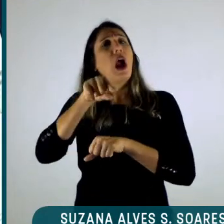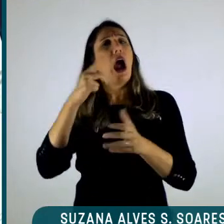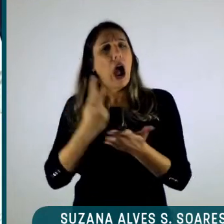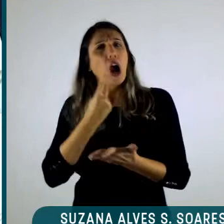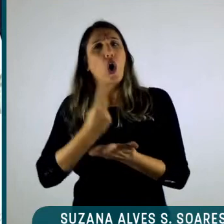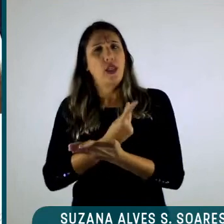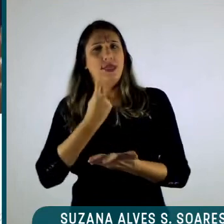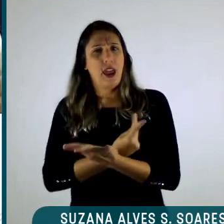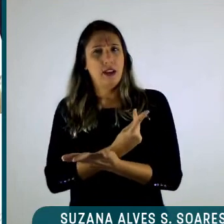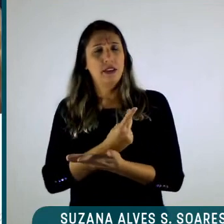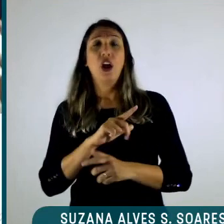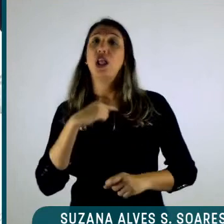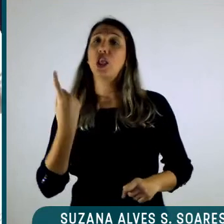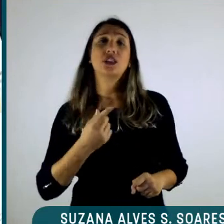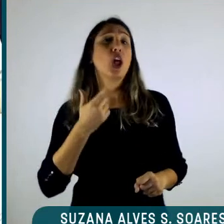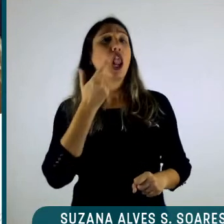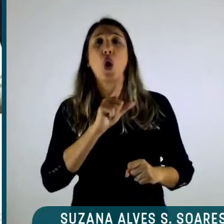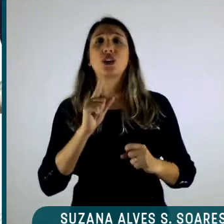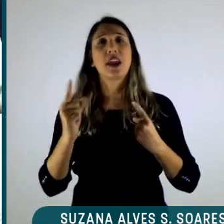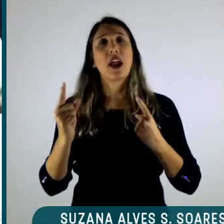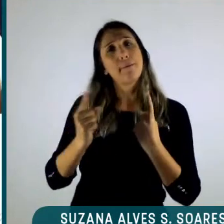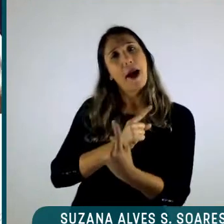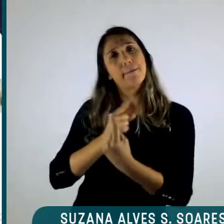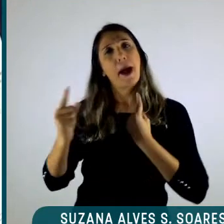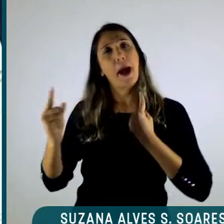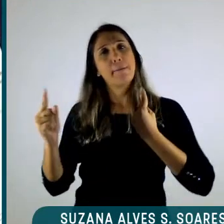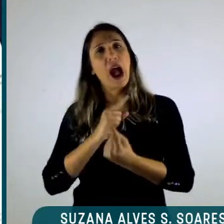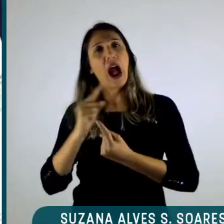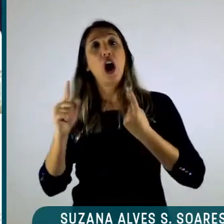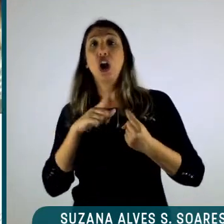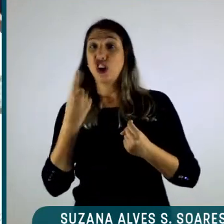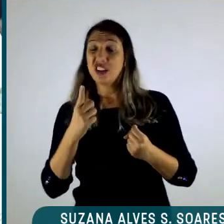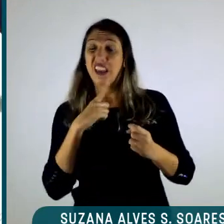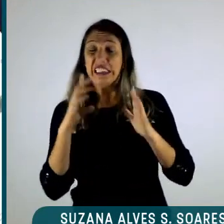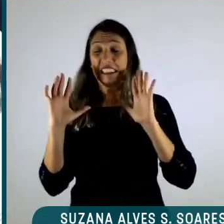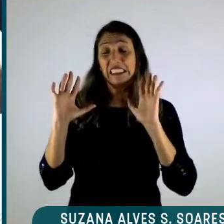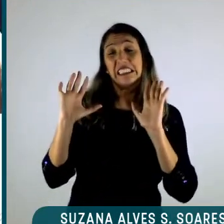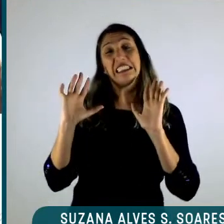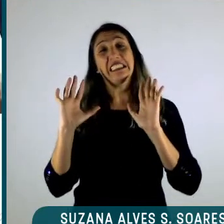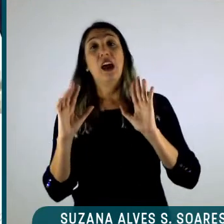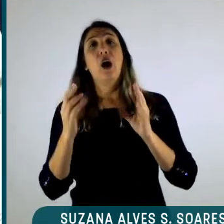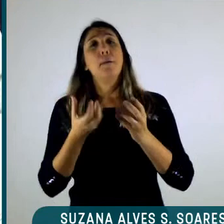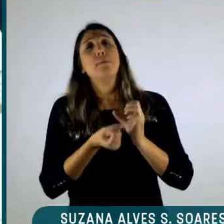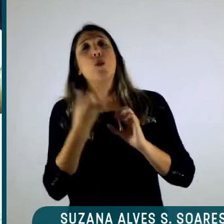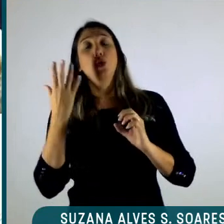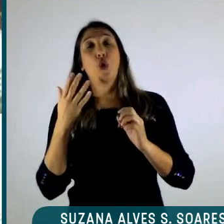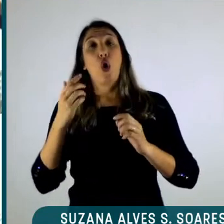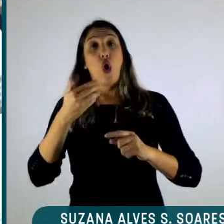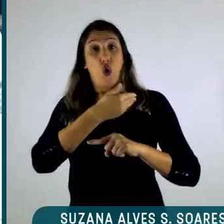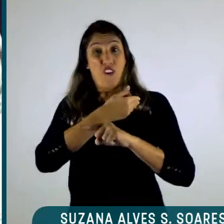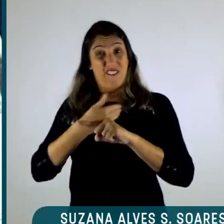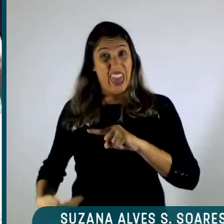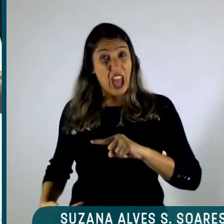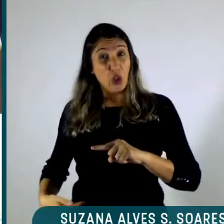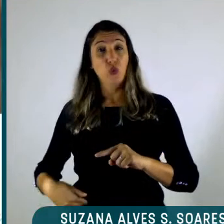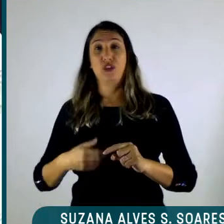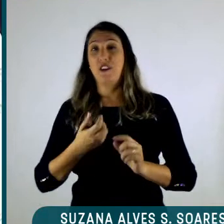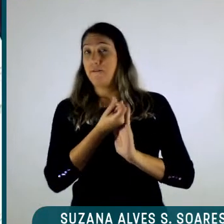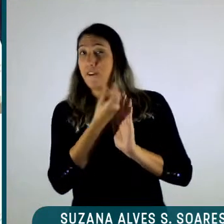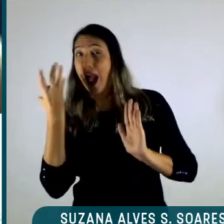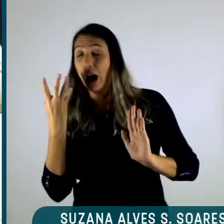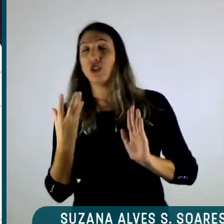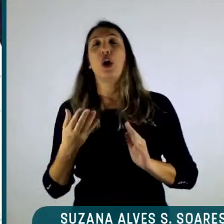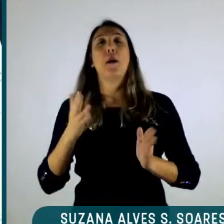happening. We can no longer talk, and we are hostage of the numbers